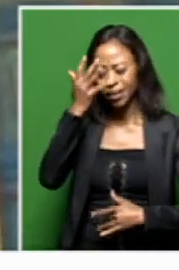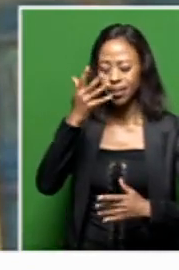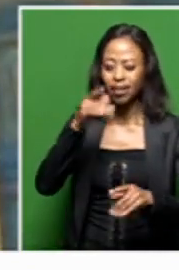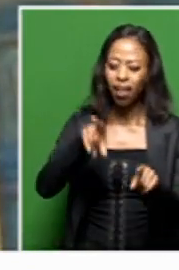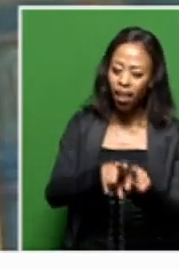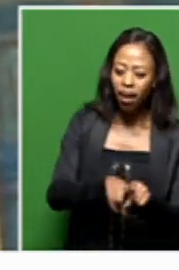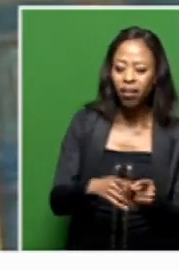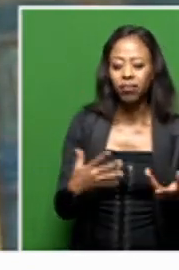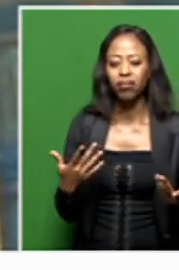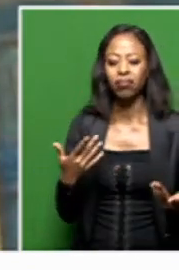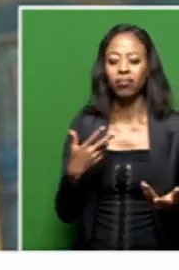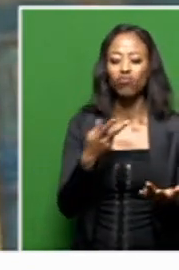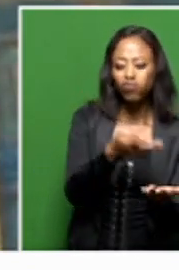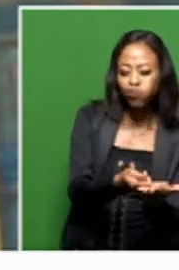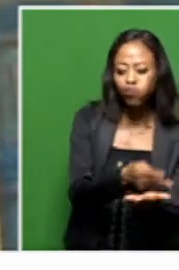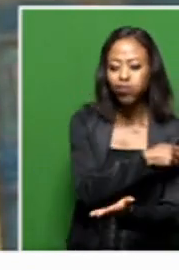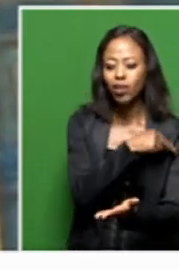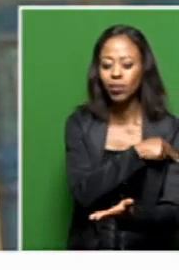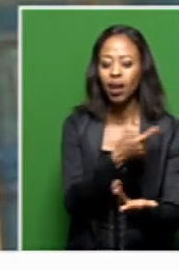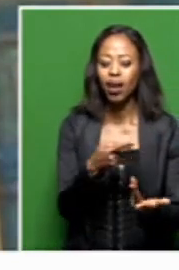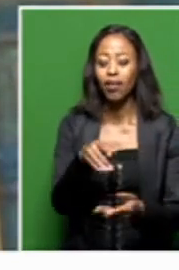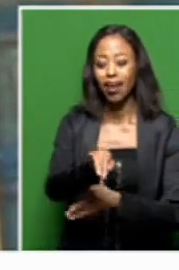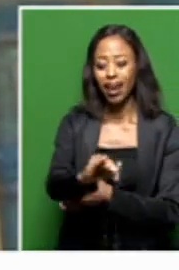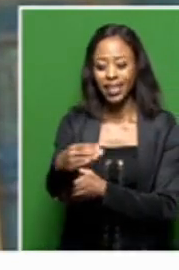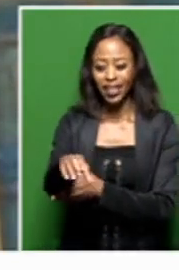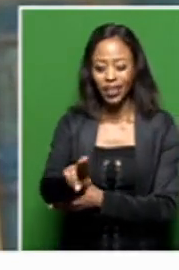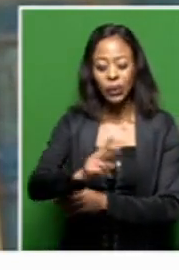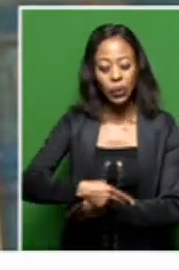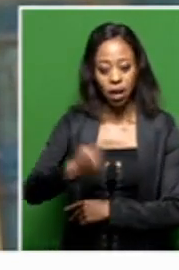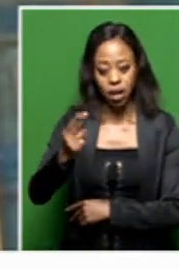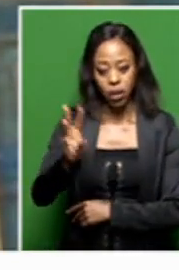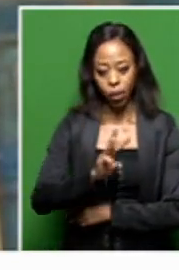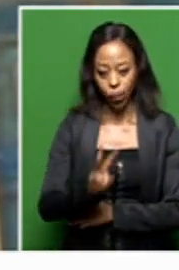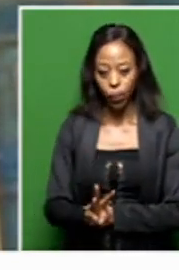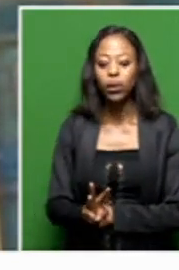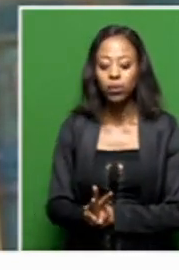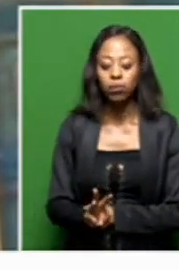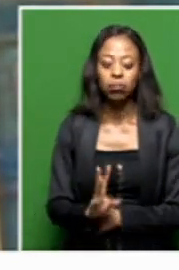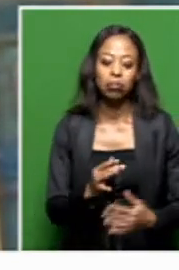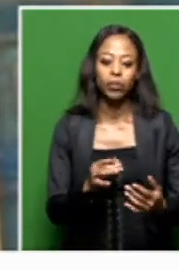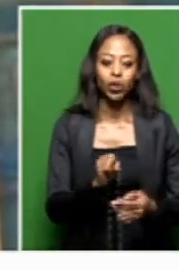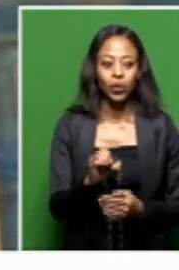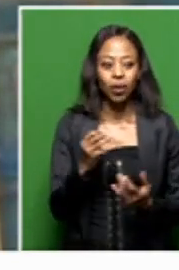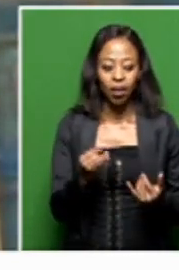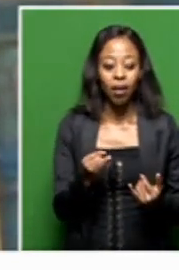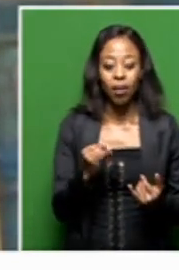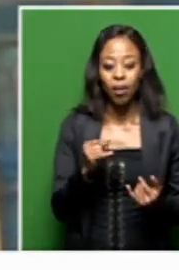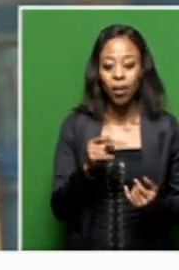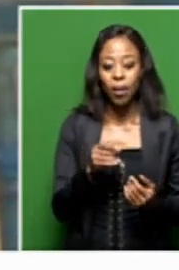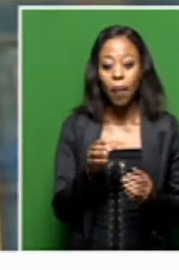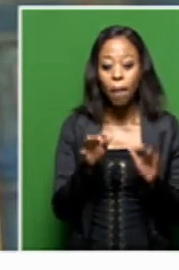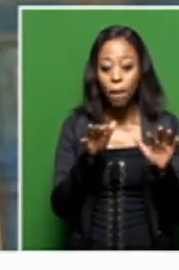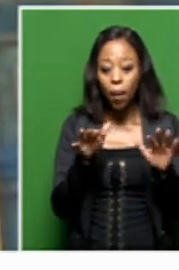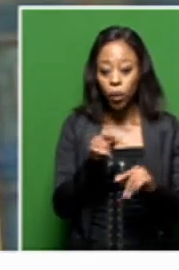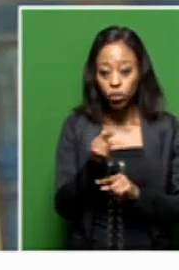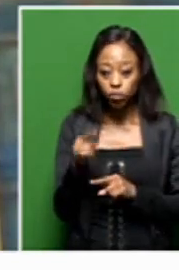with, in hospital or with intensive care units is far higher. So the confusing thing, I think, is